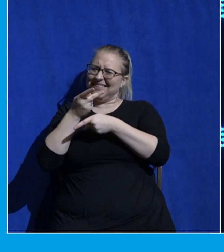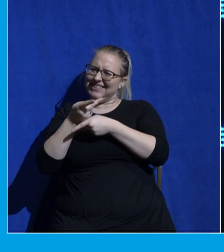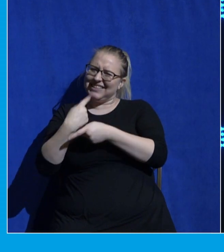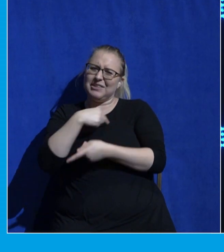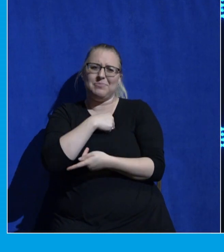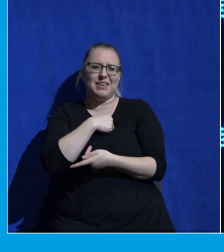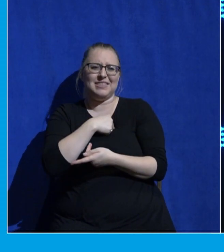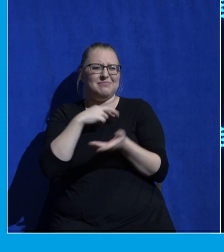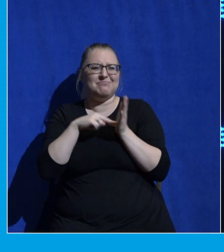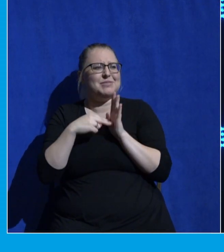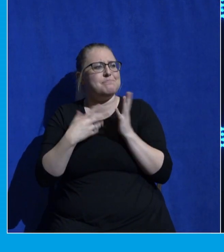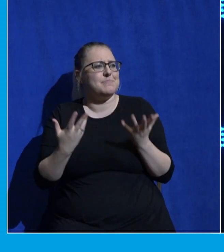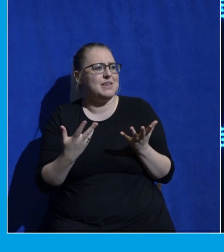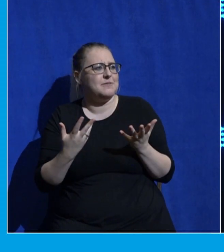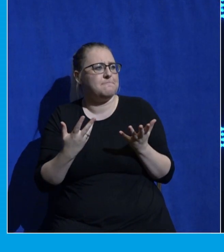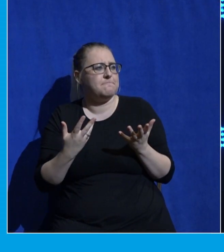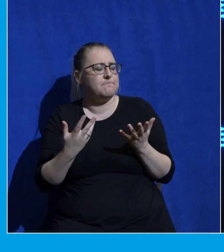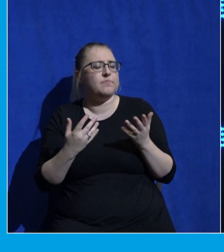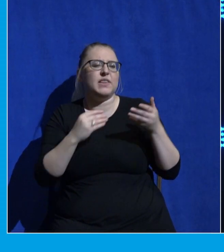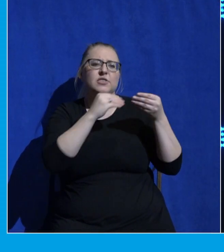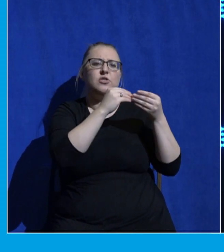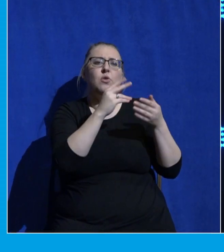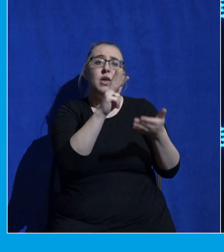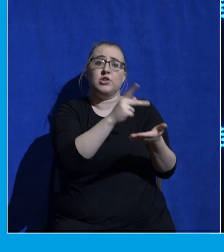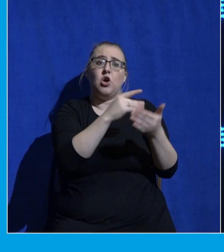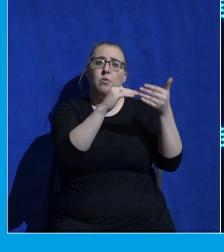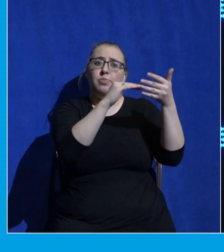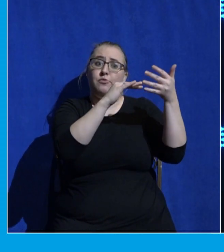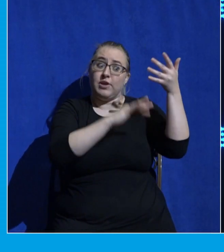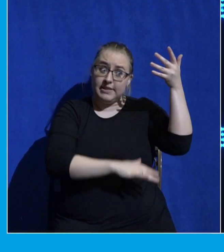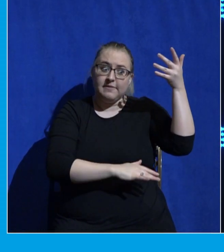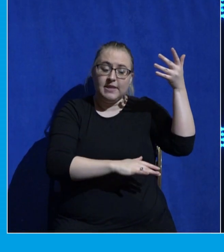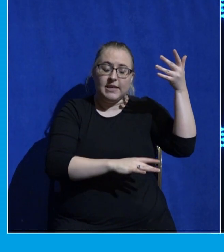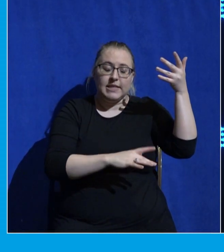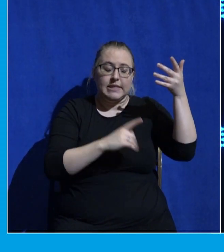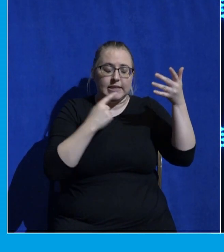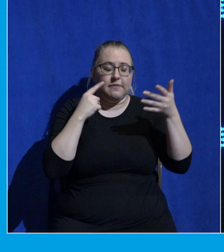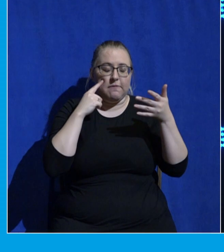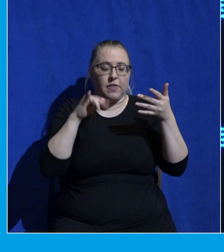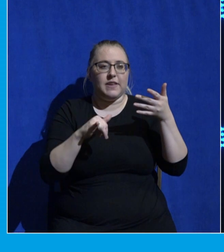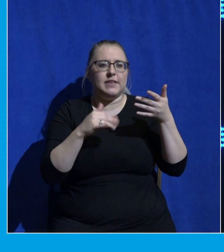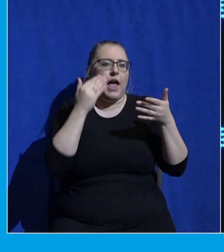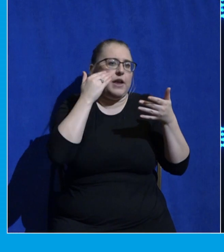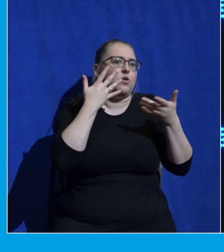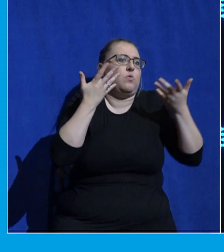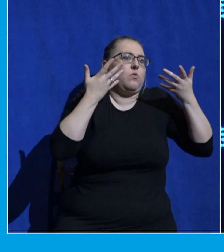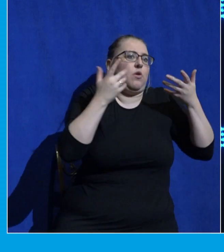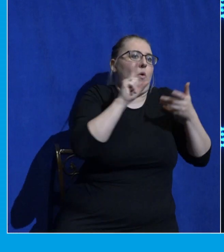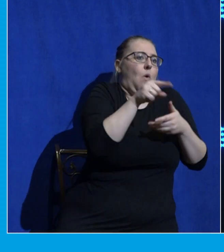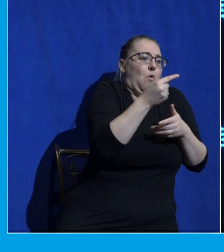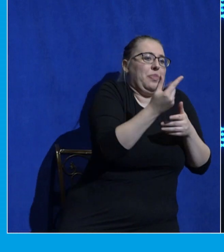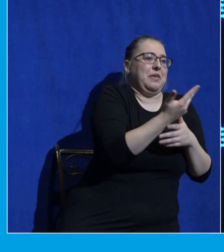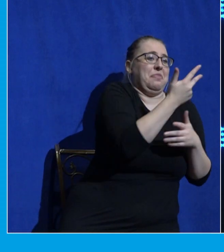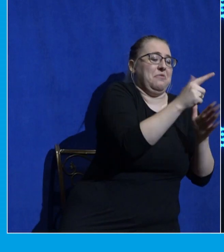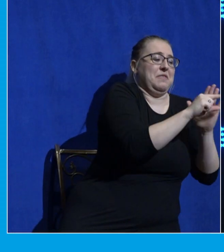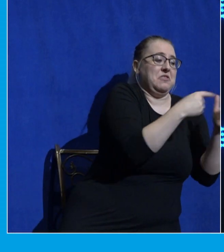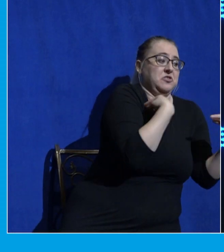of the psalm is about. Listen, I know what y'all are thinking. This brother is on verse 3. Is he going to get to it? I'll pick it up, I promise. Look at verse 3.